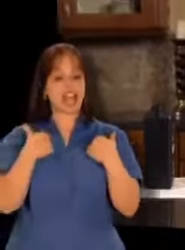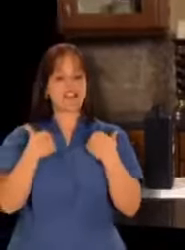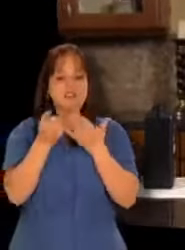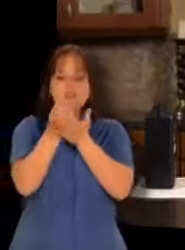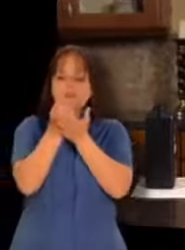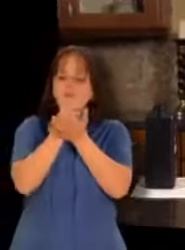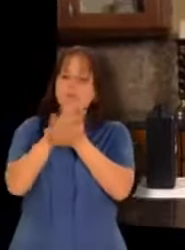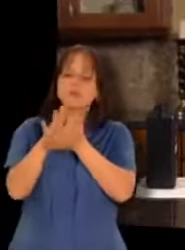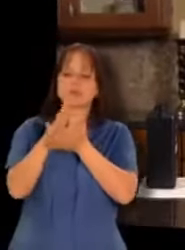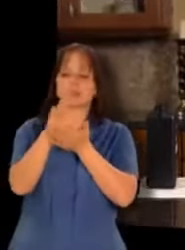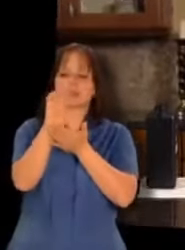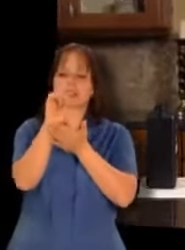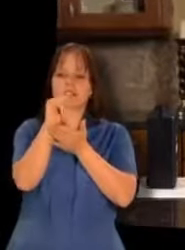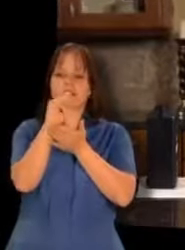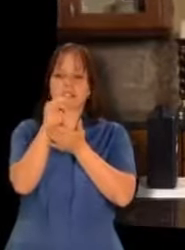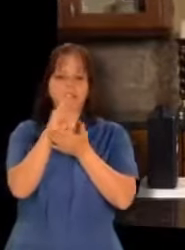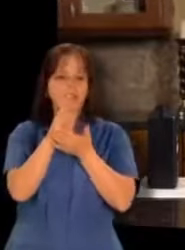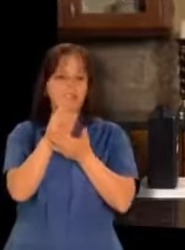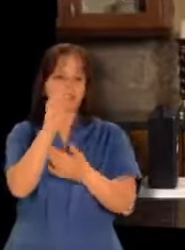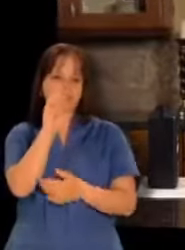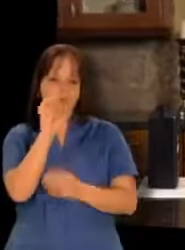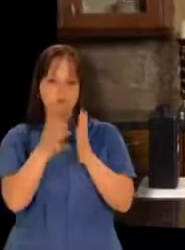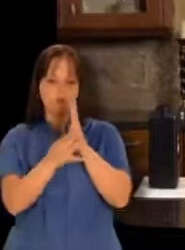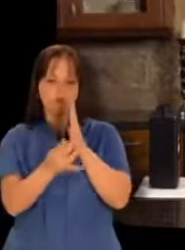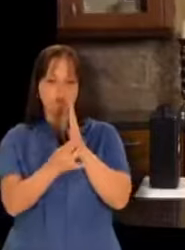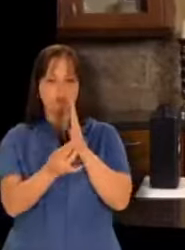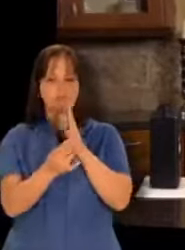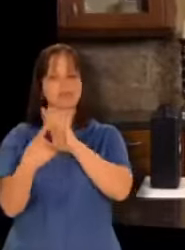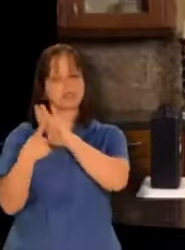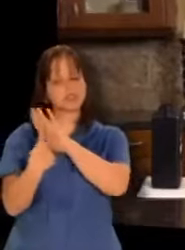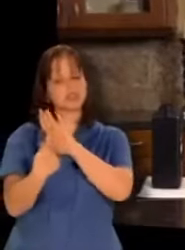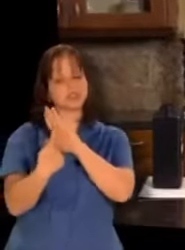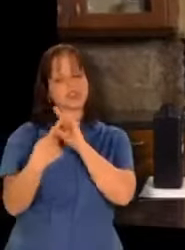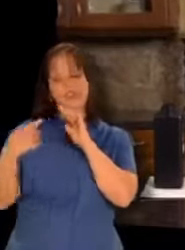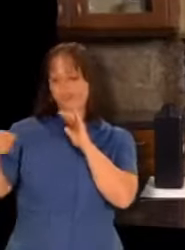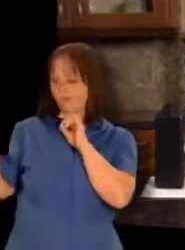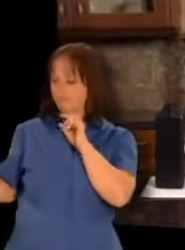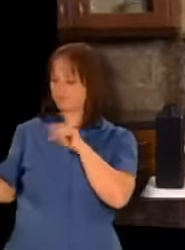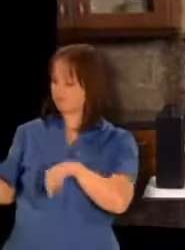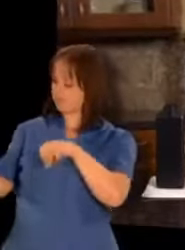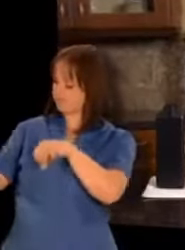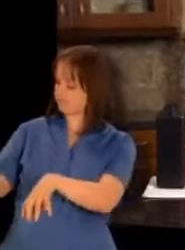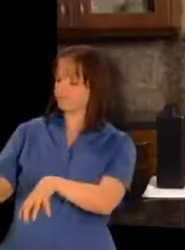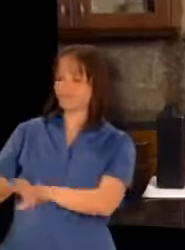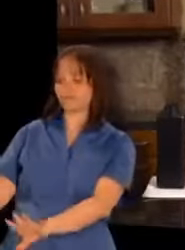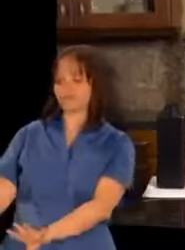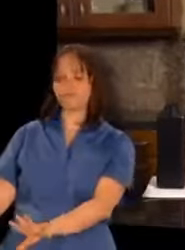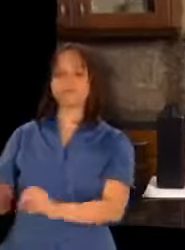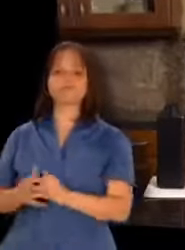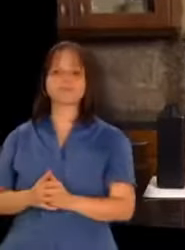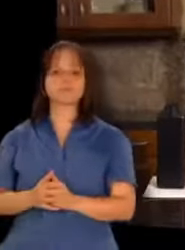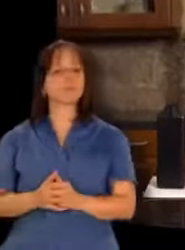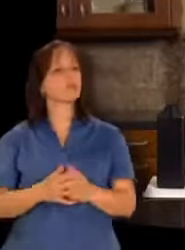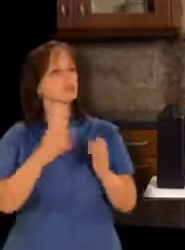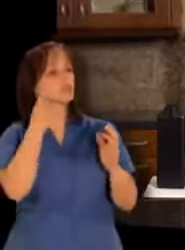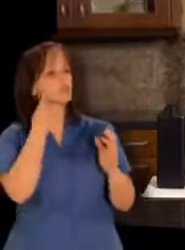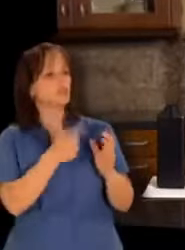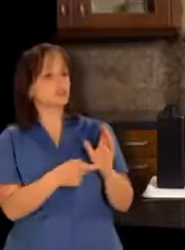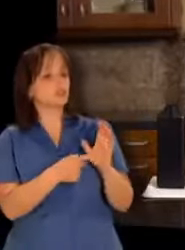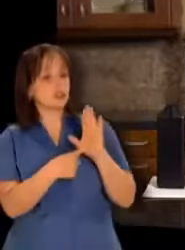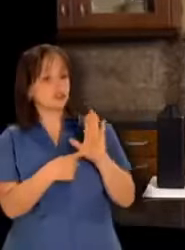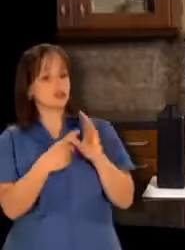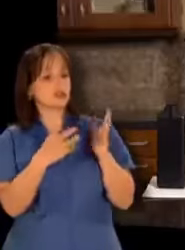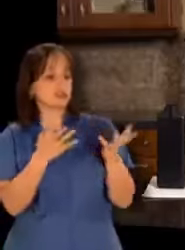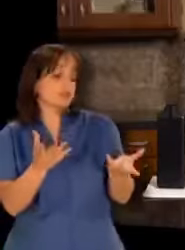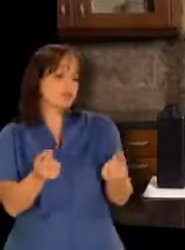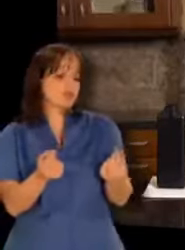sesame oil. And we're going to take some sesame oil, and I'm going to show you while those are soaking what this water can do to the sesame